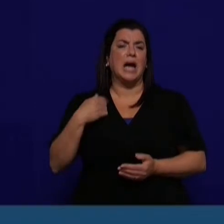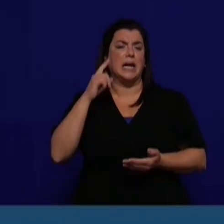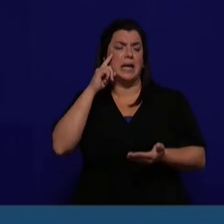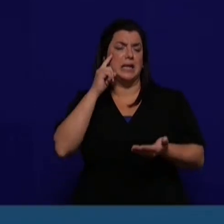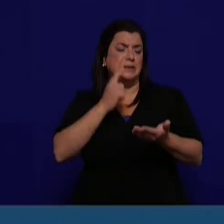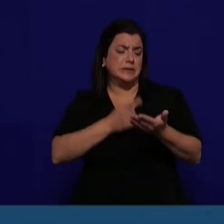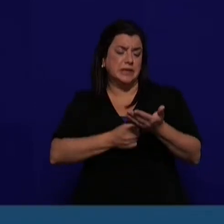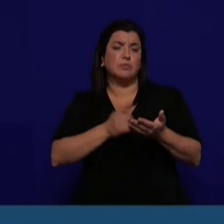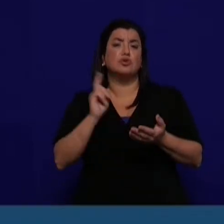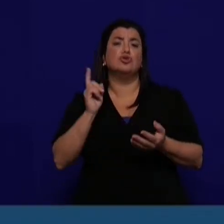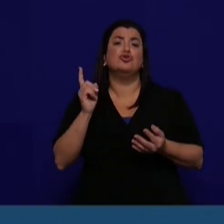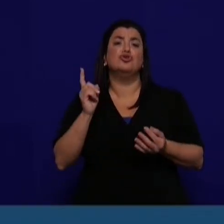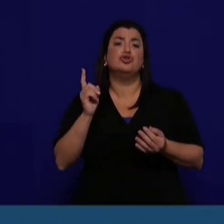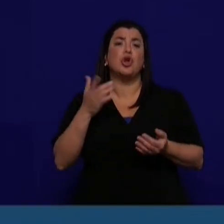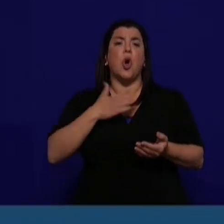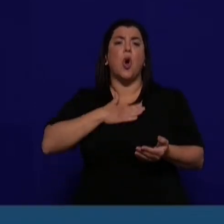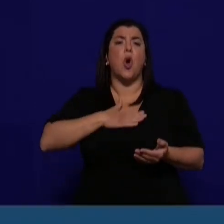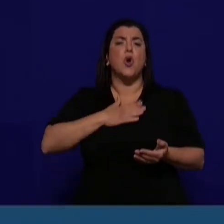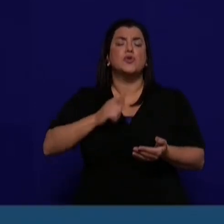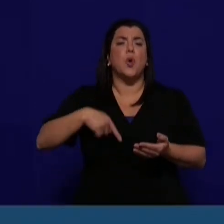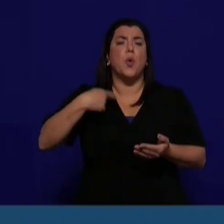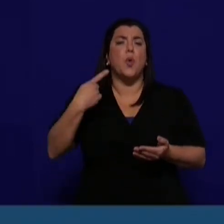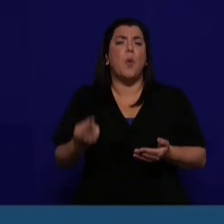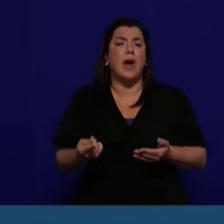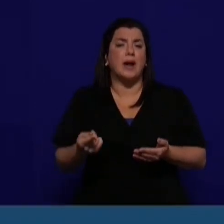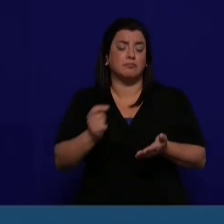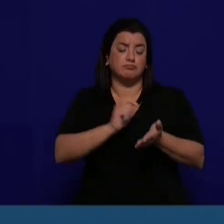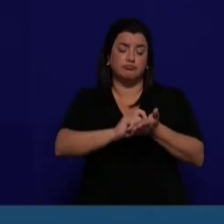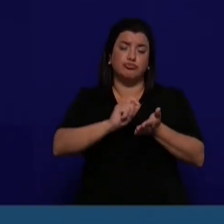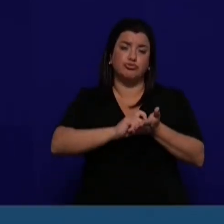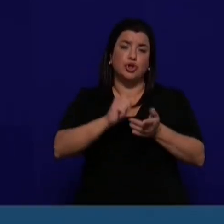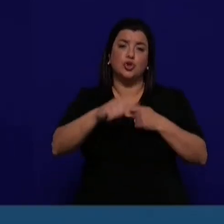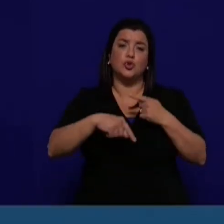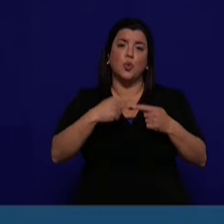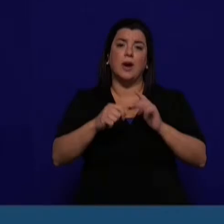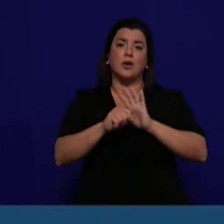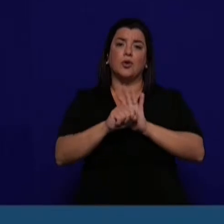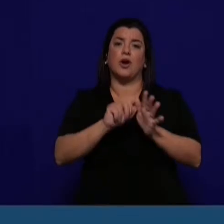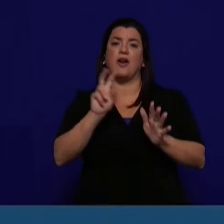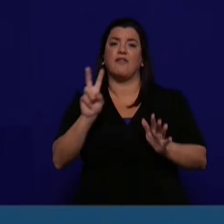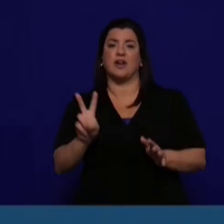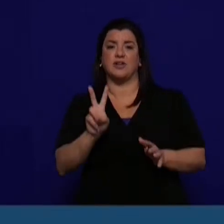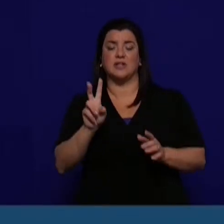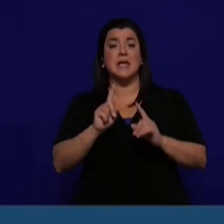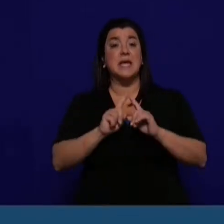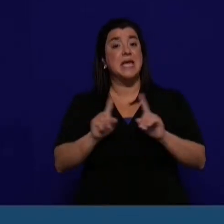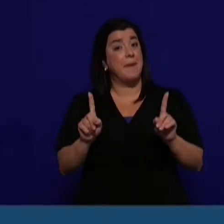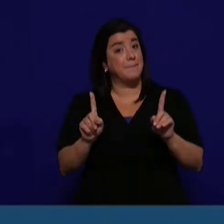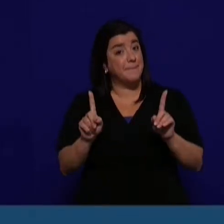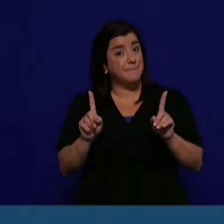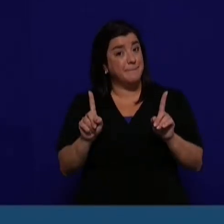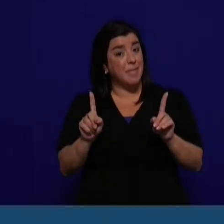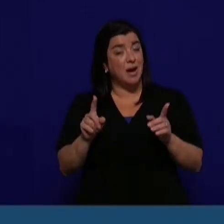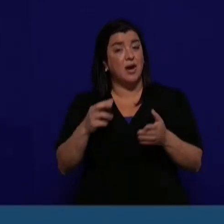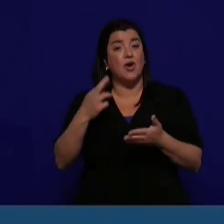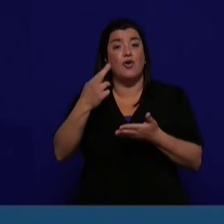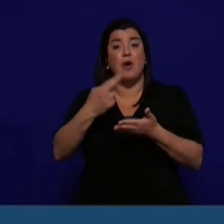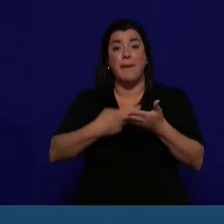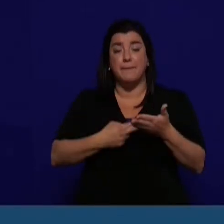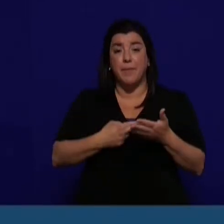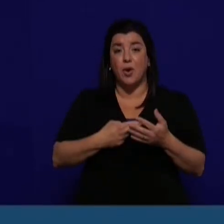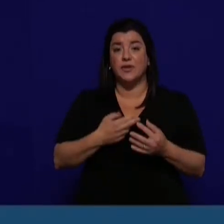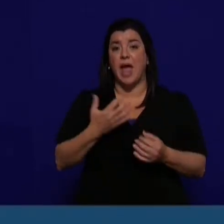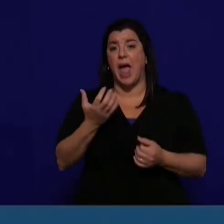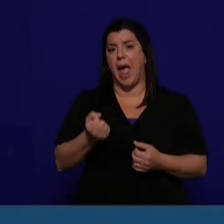kienu relatati mal-COVID vaccine. Però dawn il-reports li kellna 77 minnhom